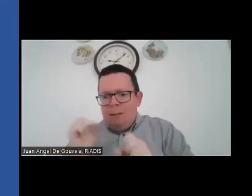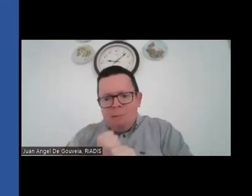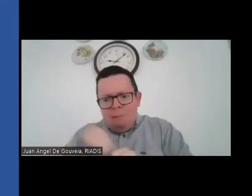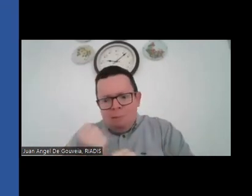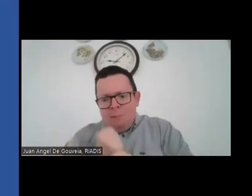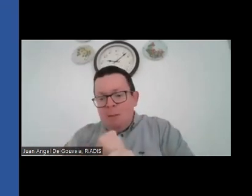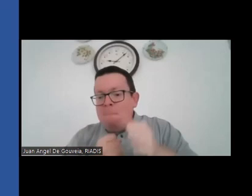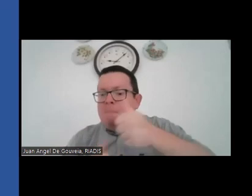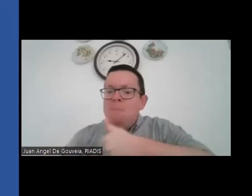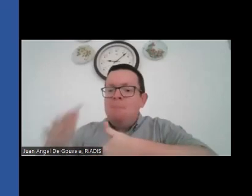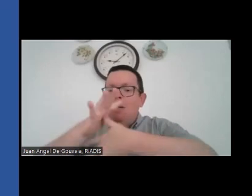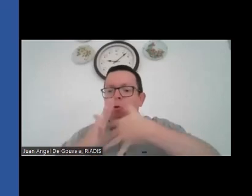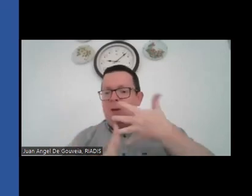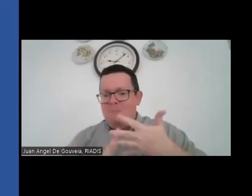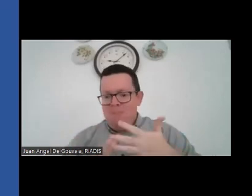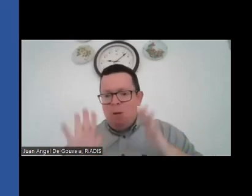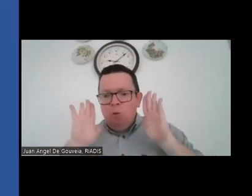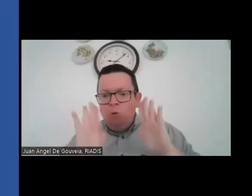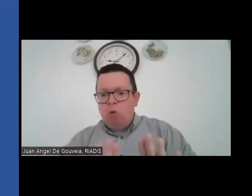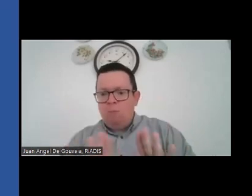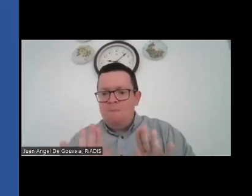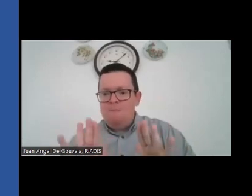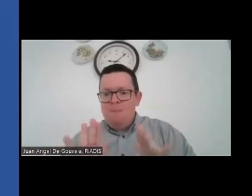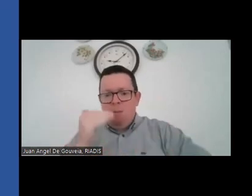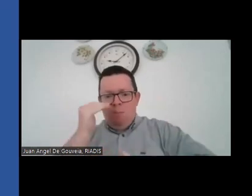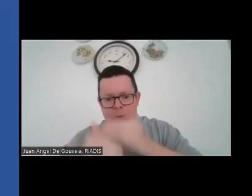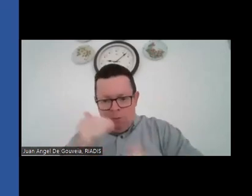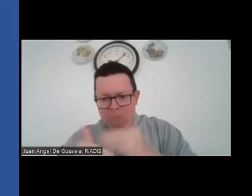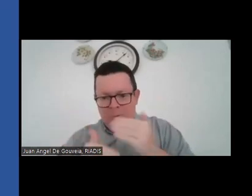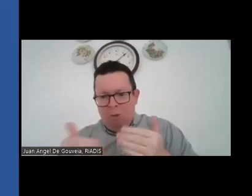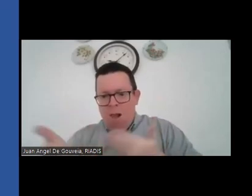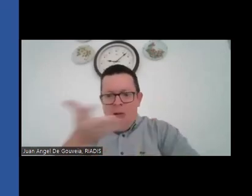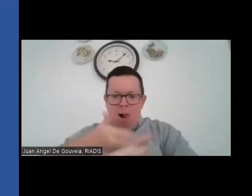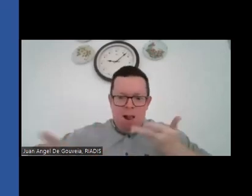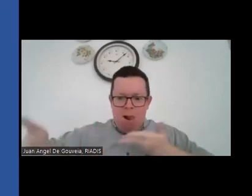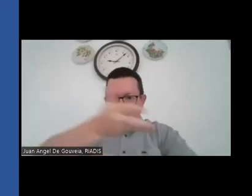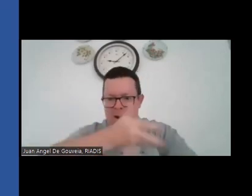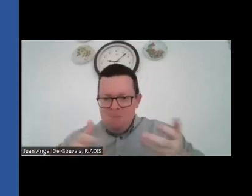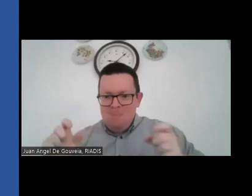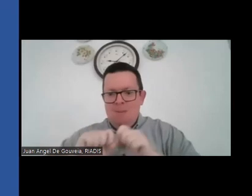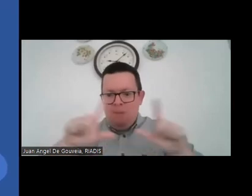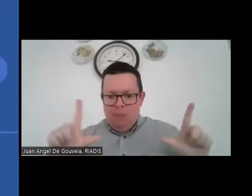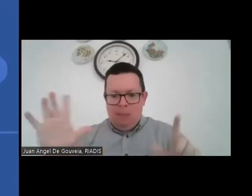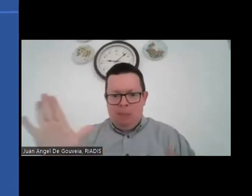a guide for other similar processes. Next, please.